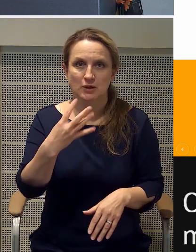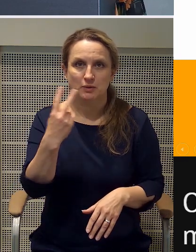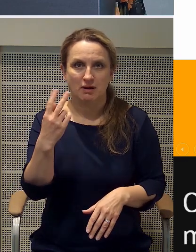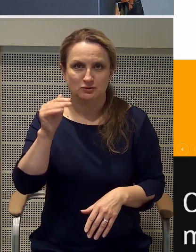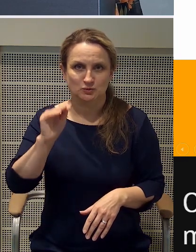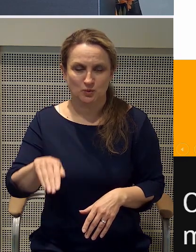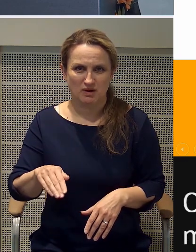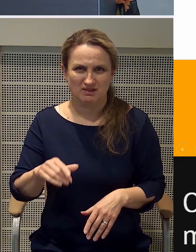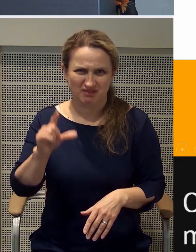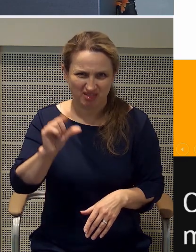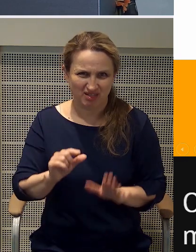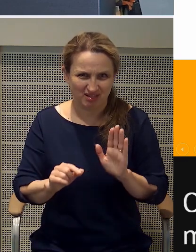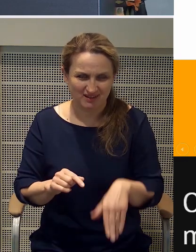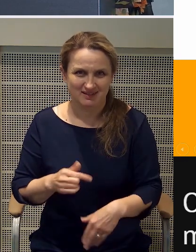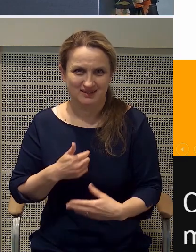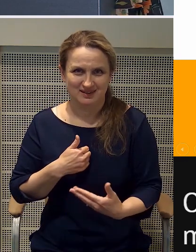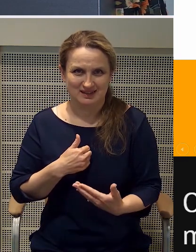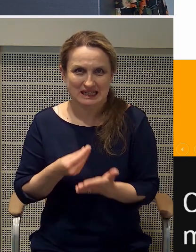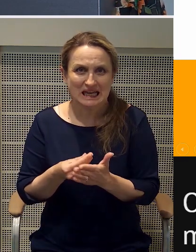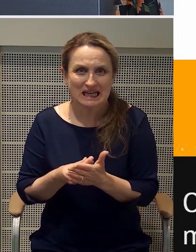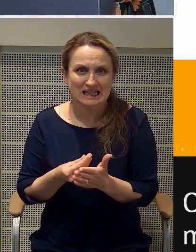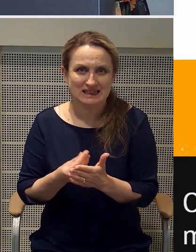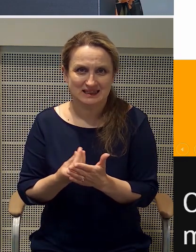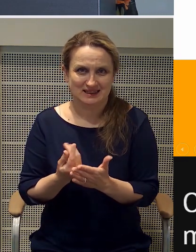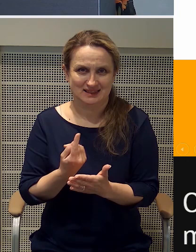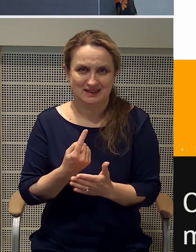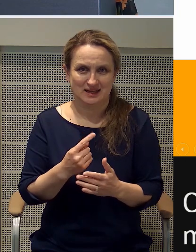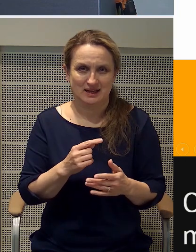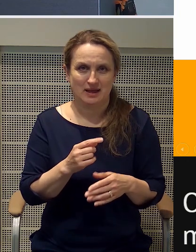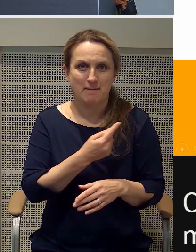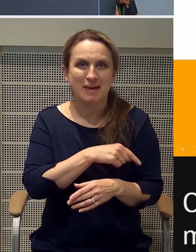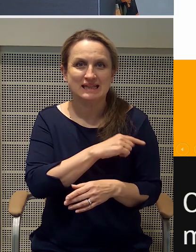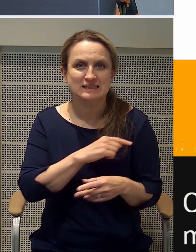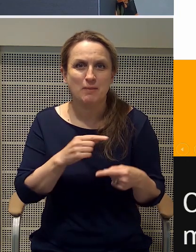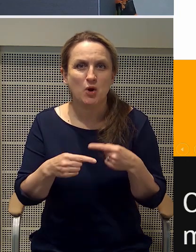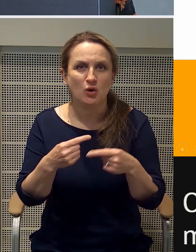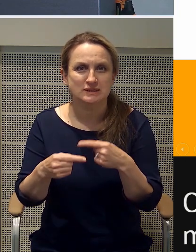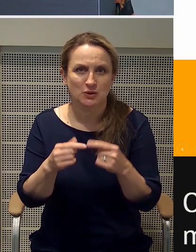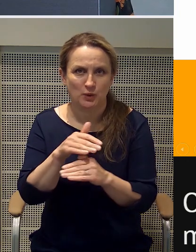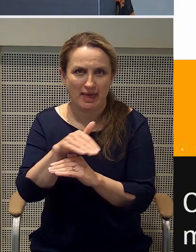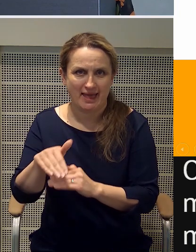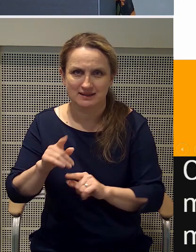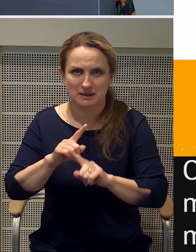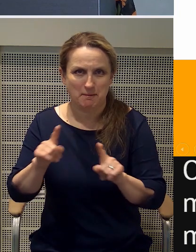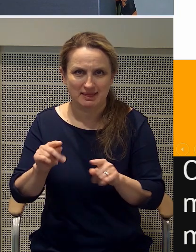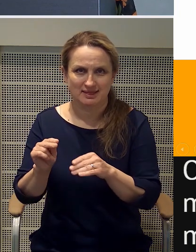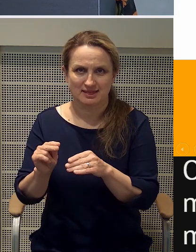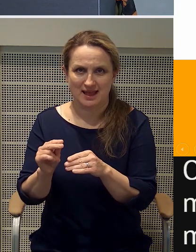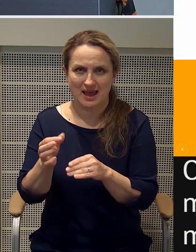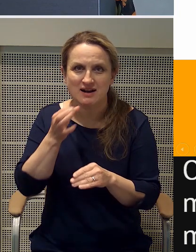to us saying that there's treatment available, but the cost is very high.